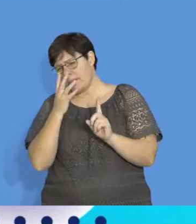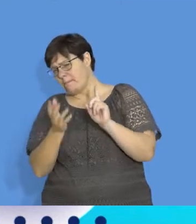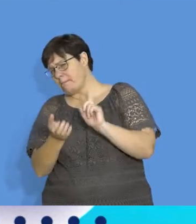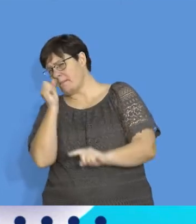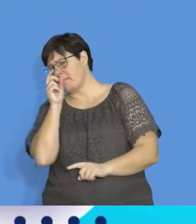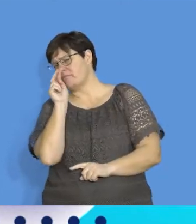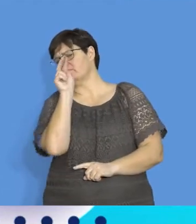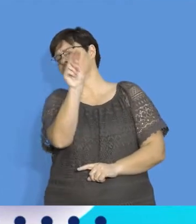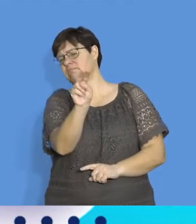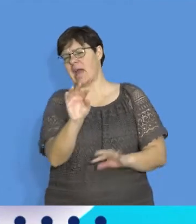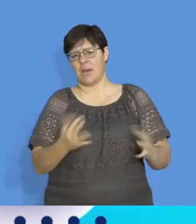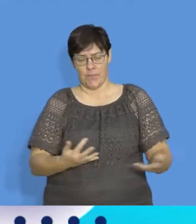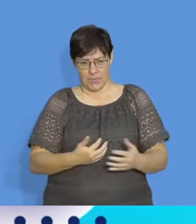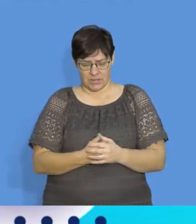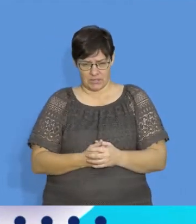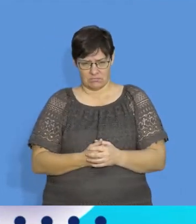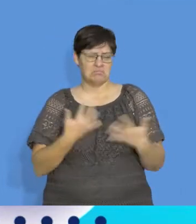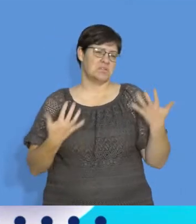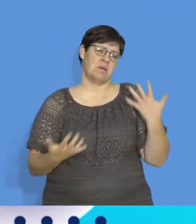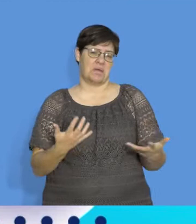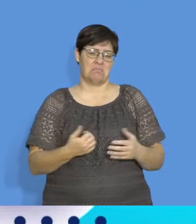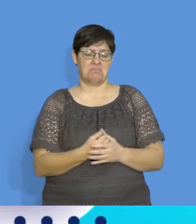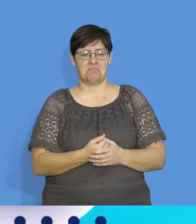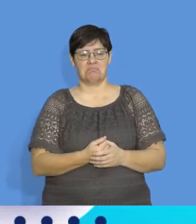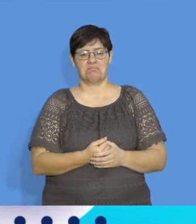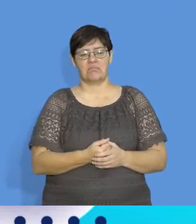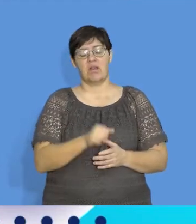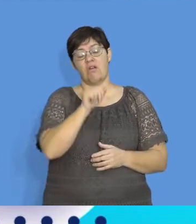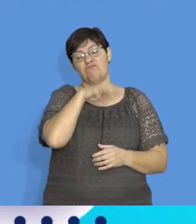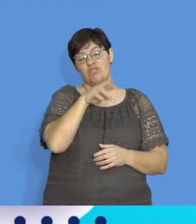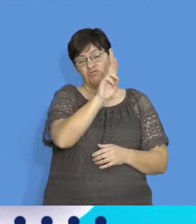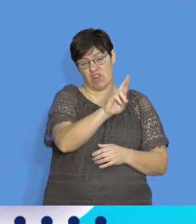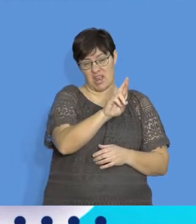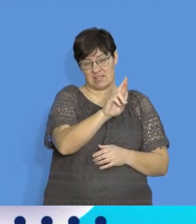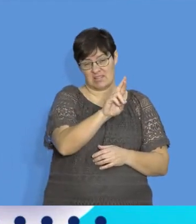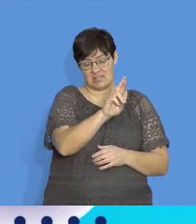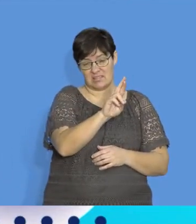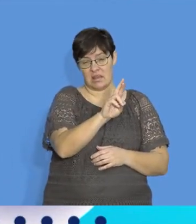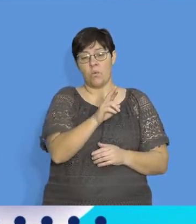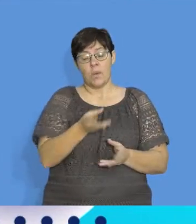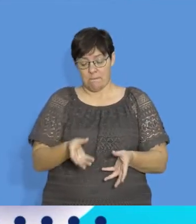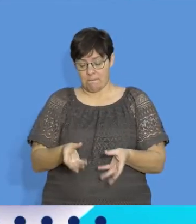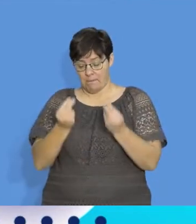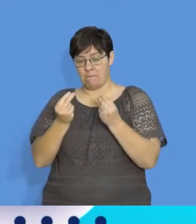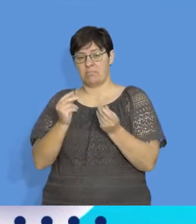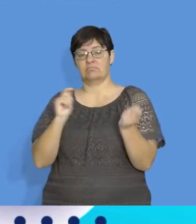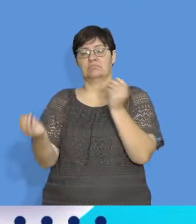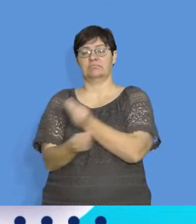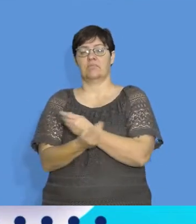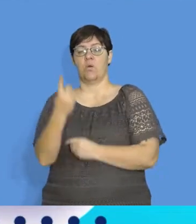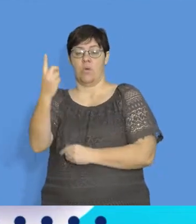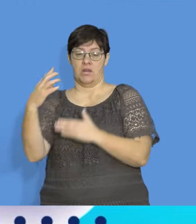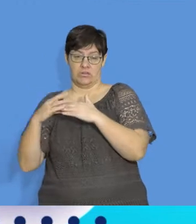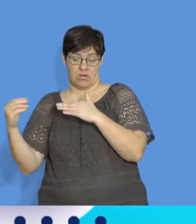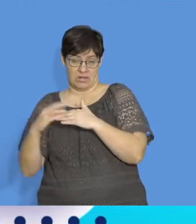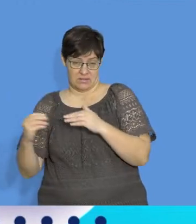Let's say the rand today to a dollar is about 14 rand to a dollar. How can we predict in